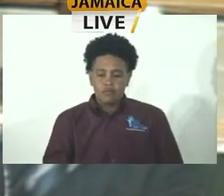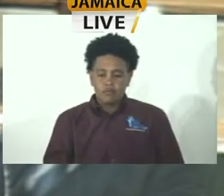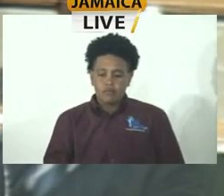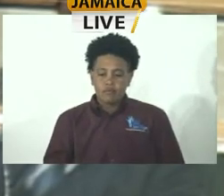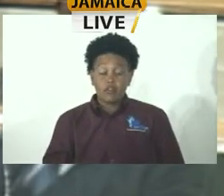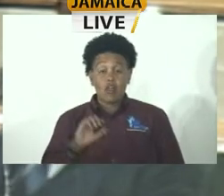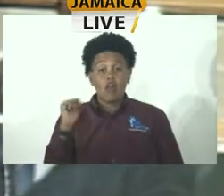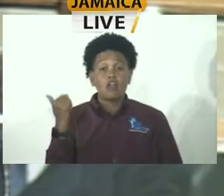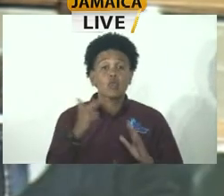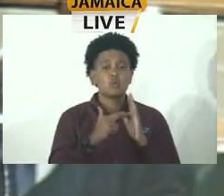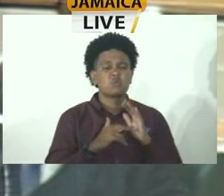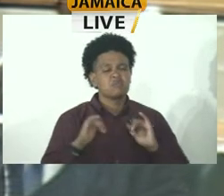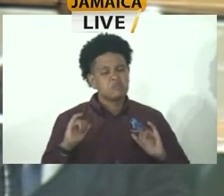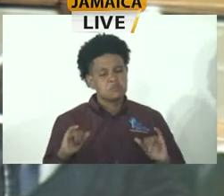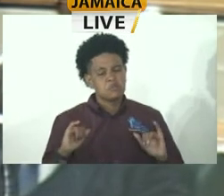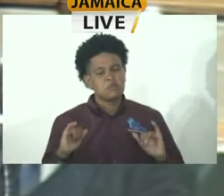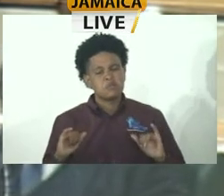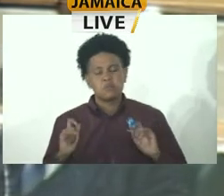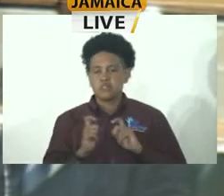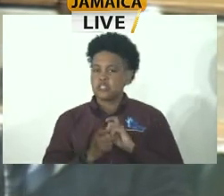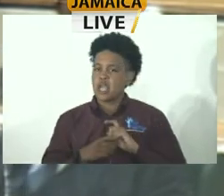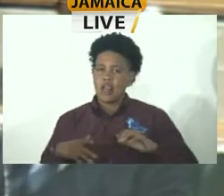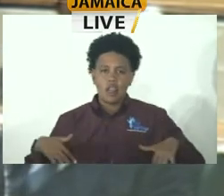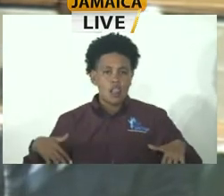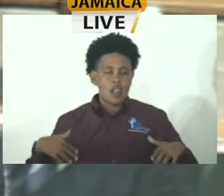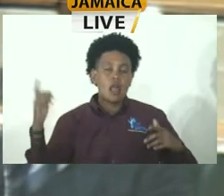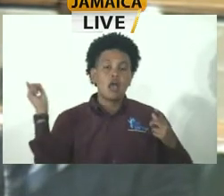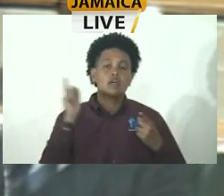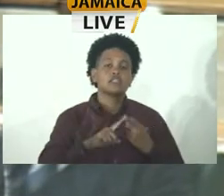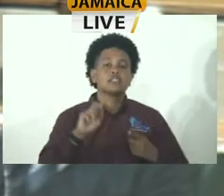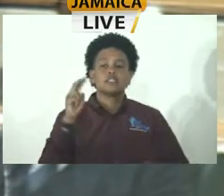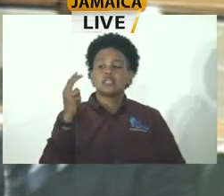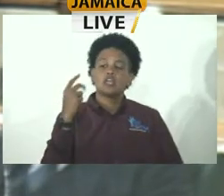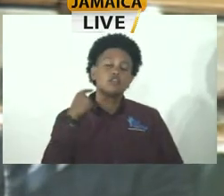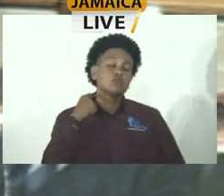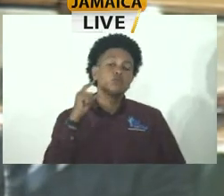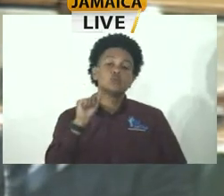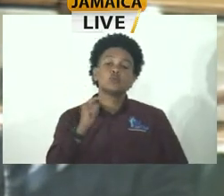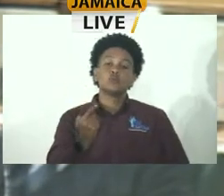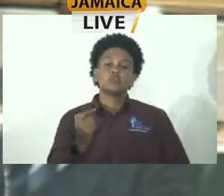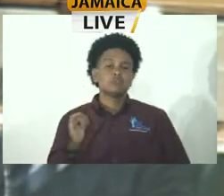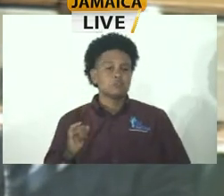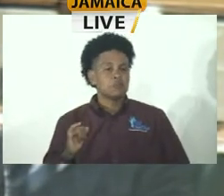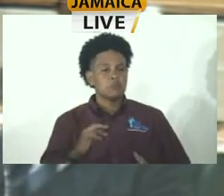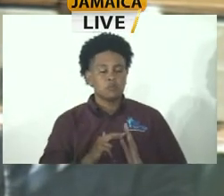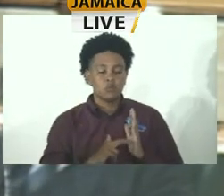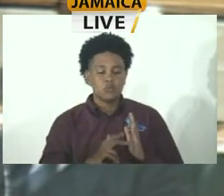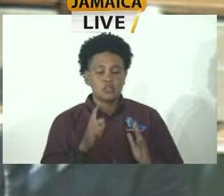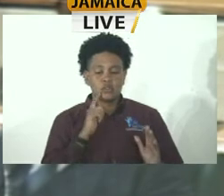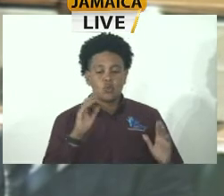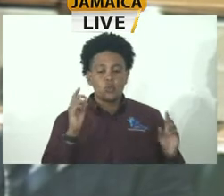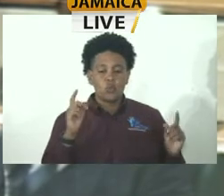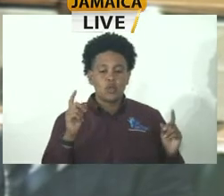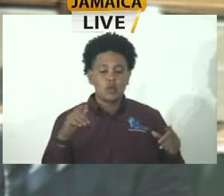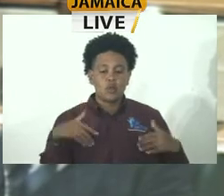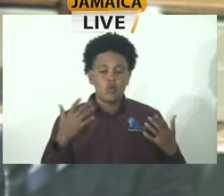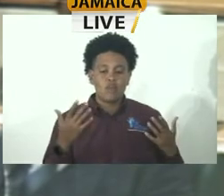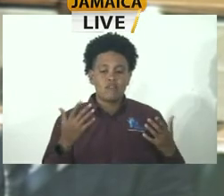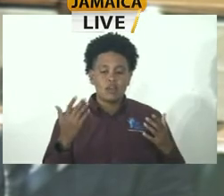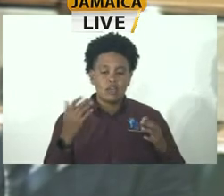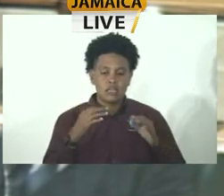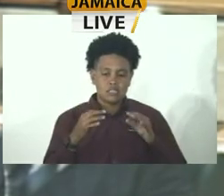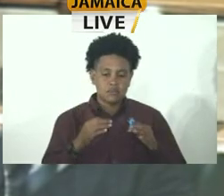other measures remain largely unchanged until the 2nd of june 2021. so let me therefore quickly go through some of these